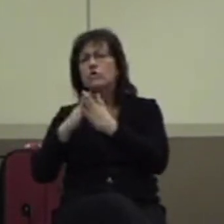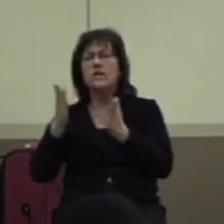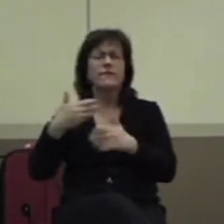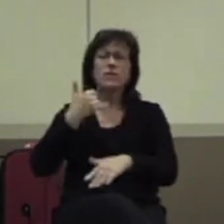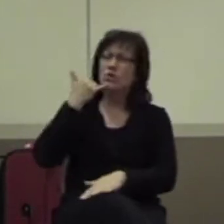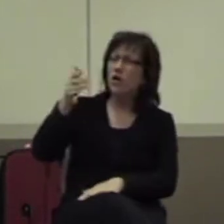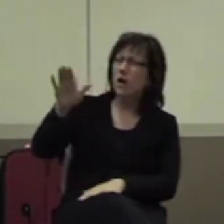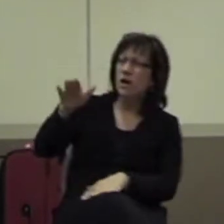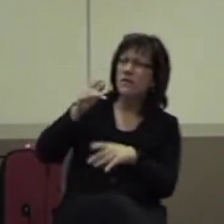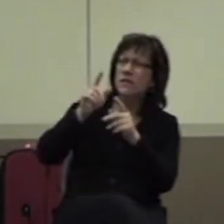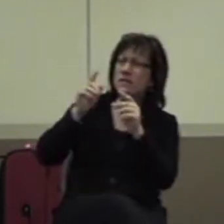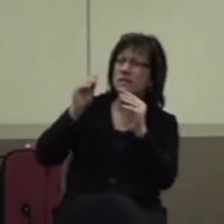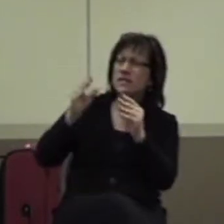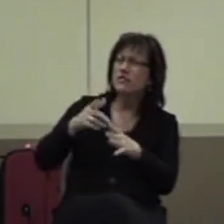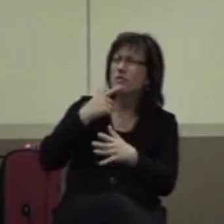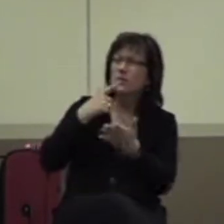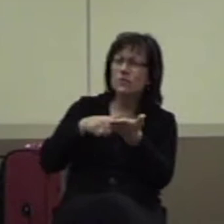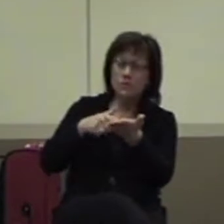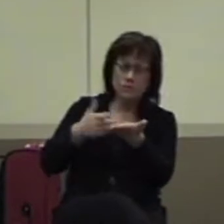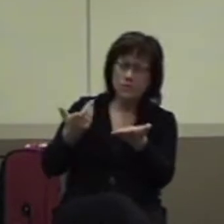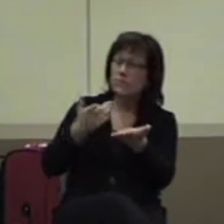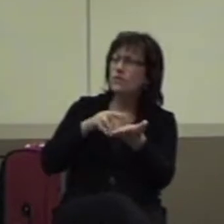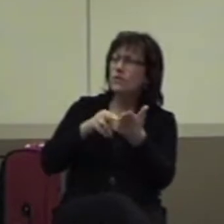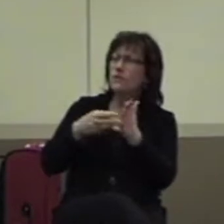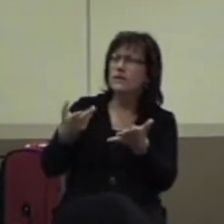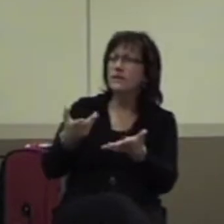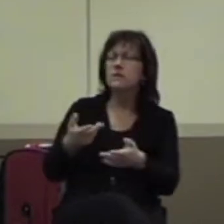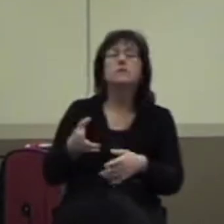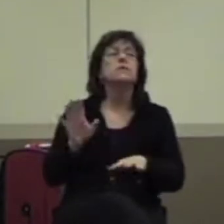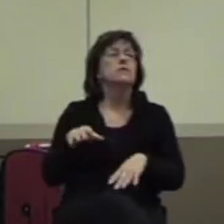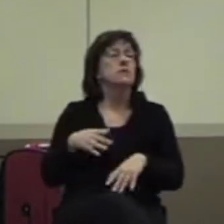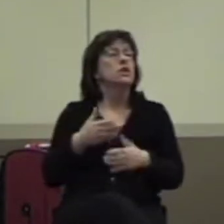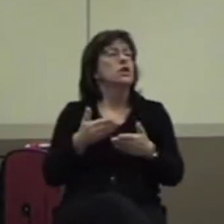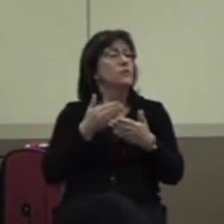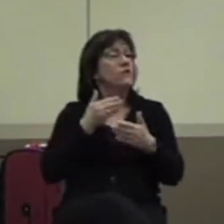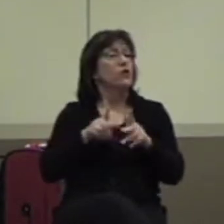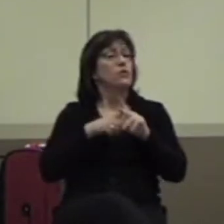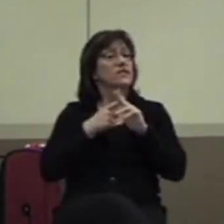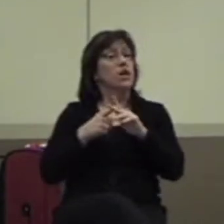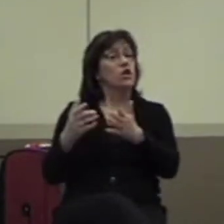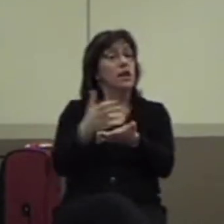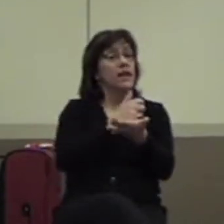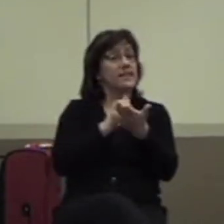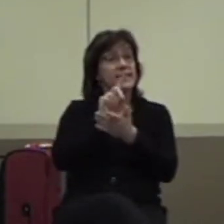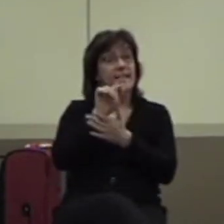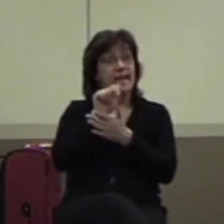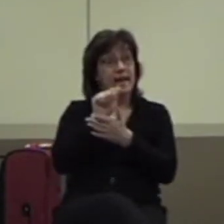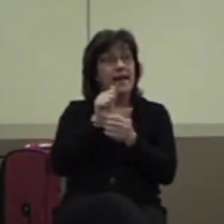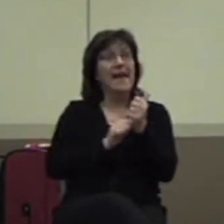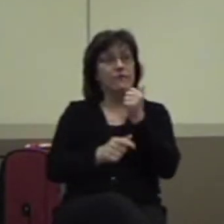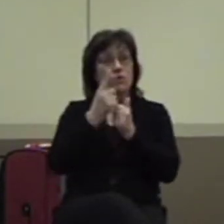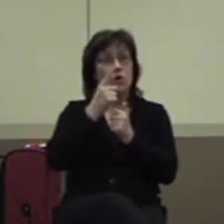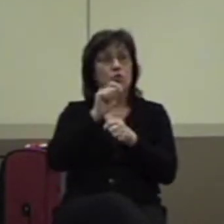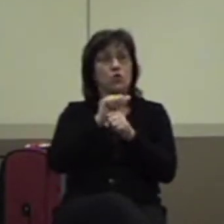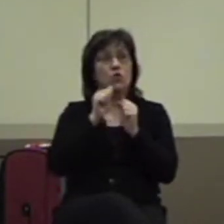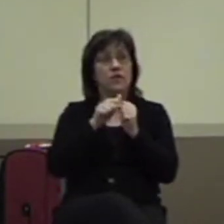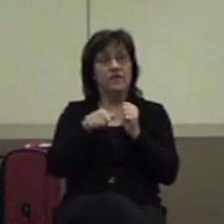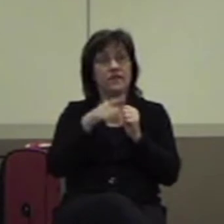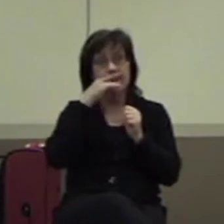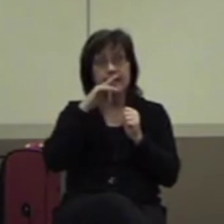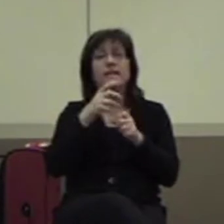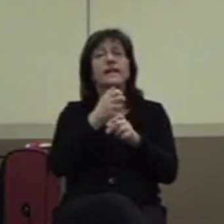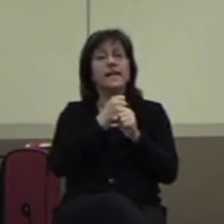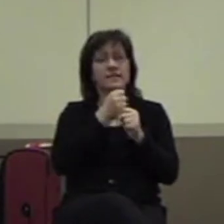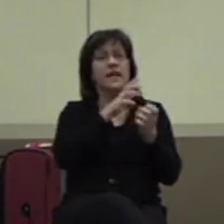and say, what do you mean by? So what we do before we start collecting data, everybody that works with this kid